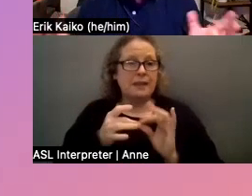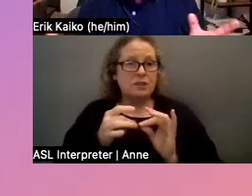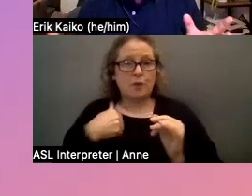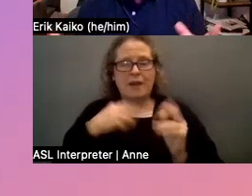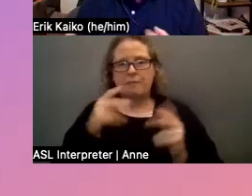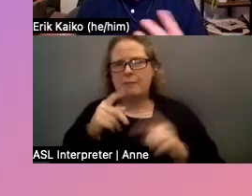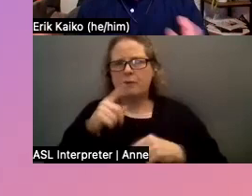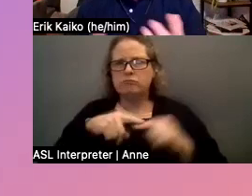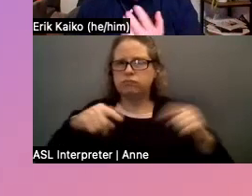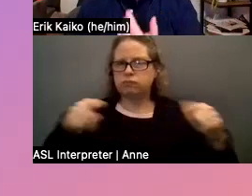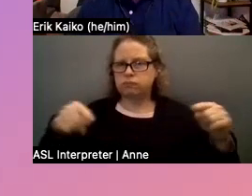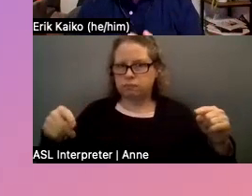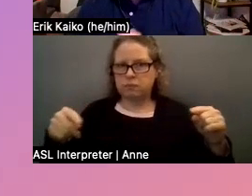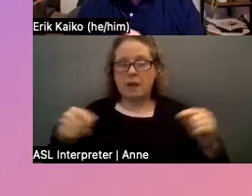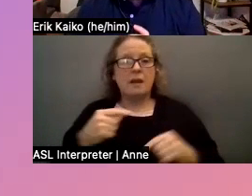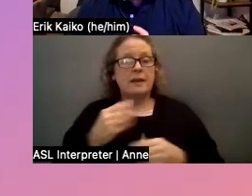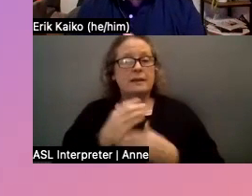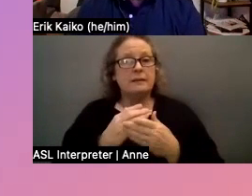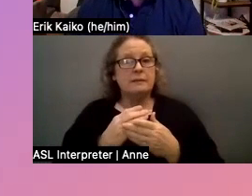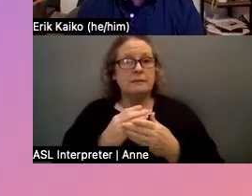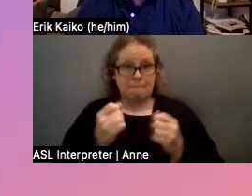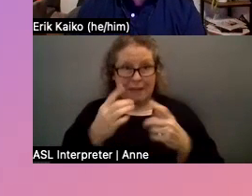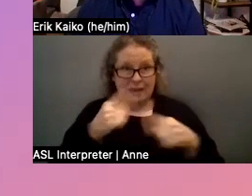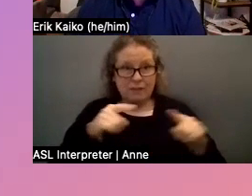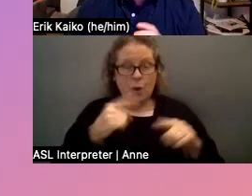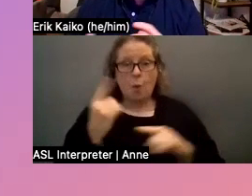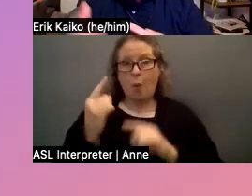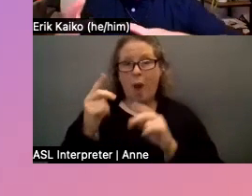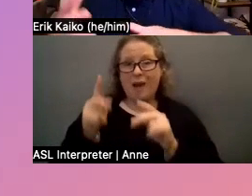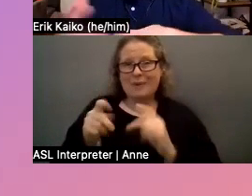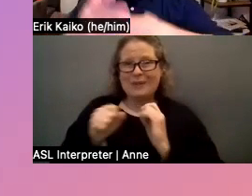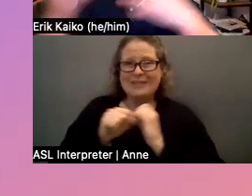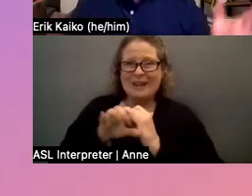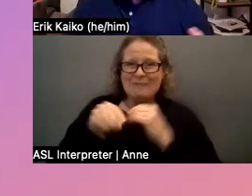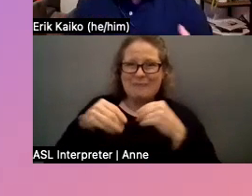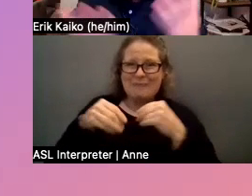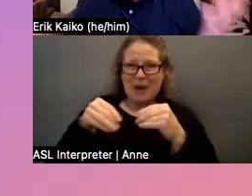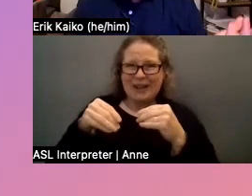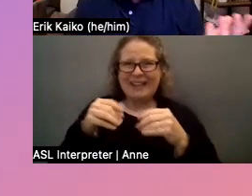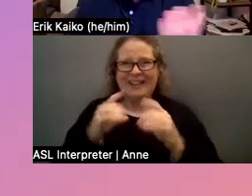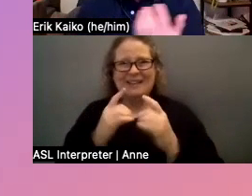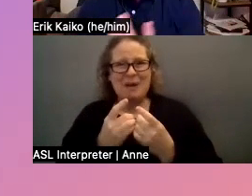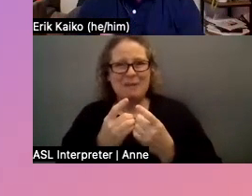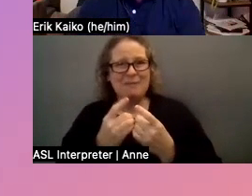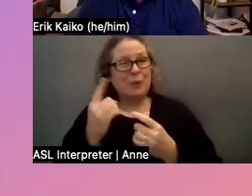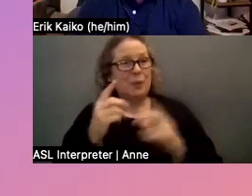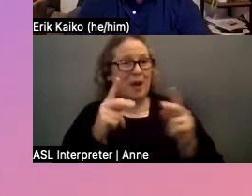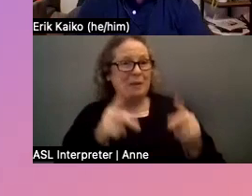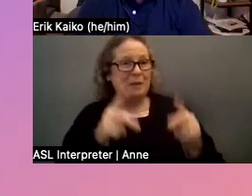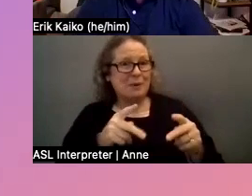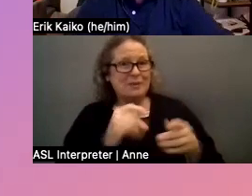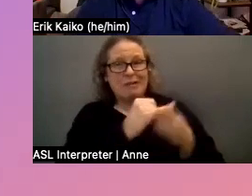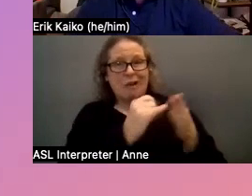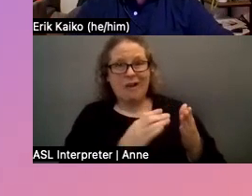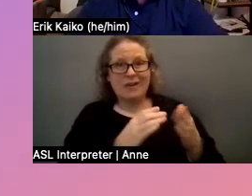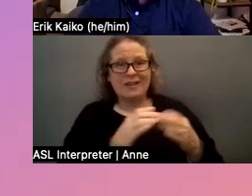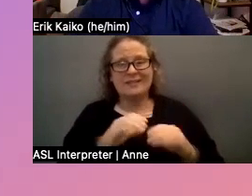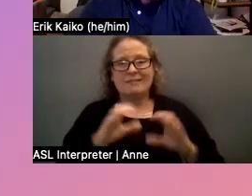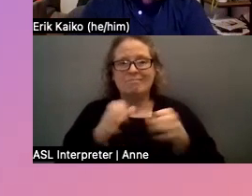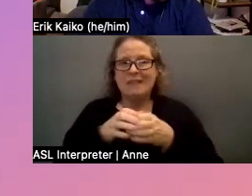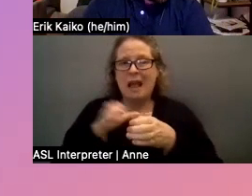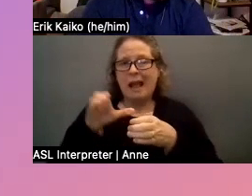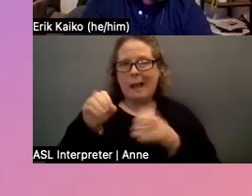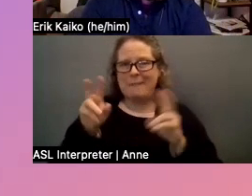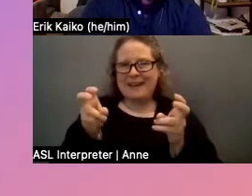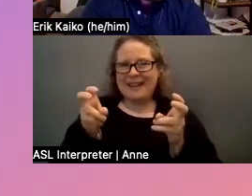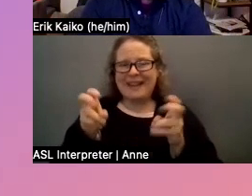a one-person marketing department. I know many of you are probably a one-person artist, company, organization, and you wear the hats. And so I